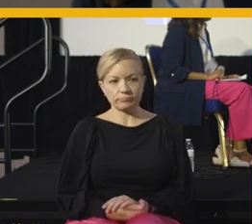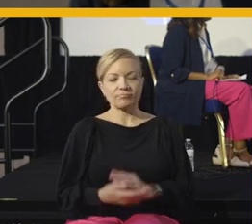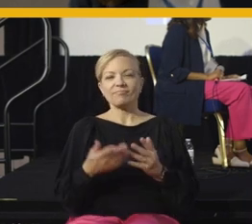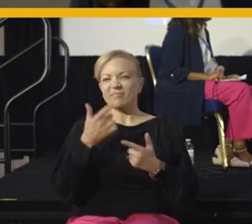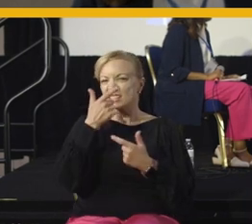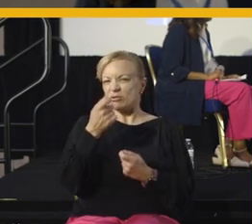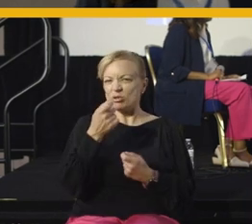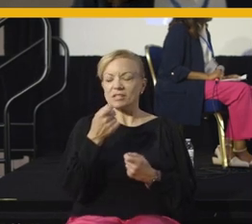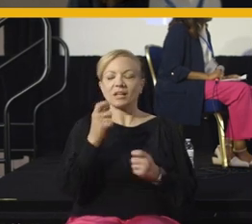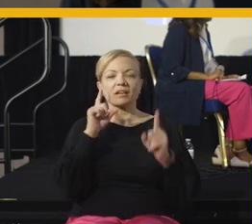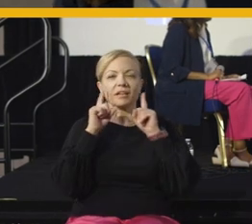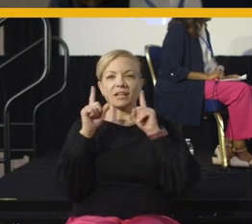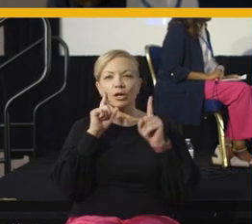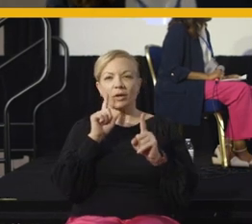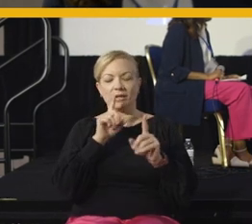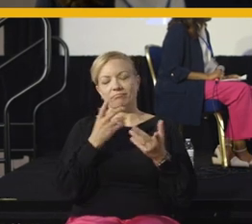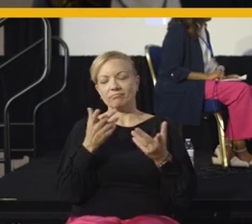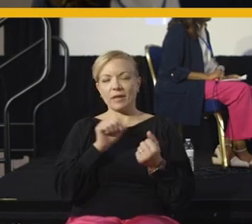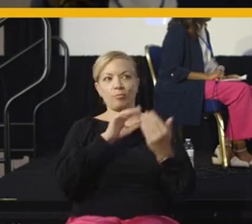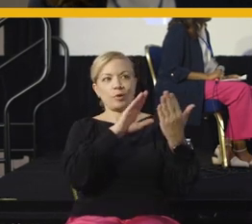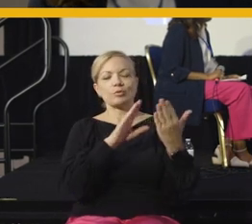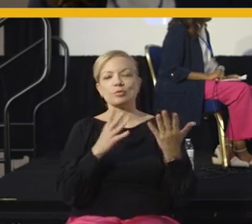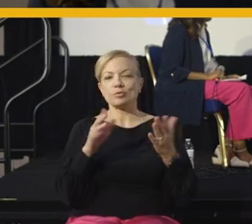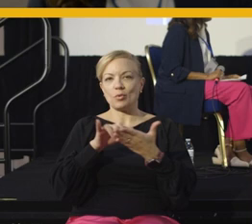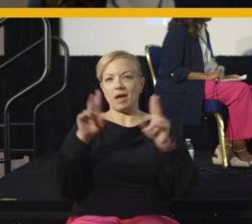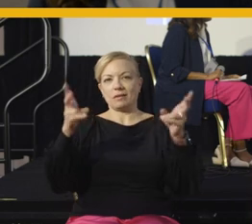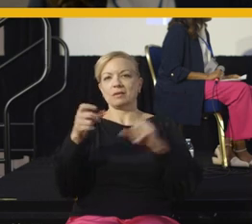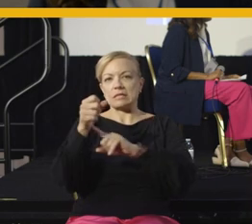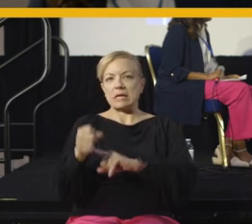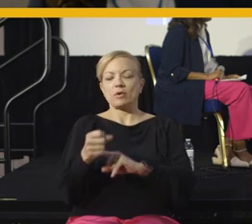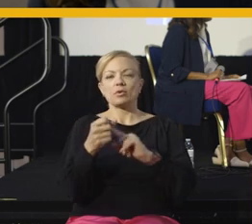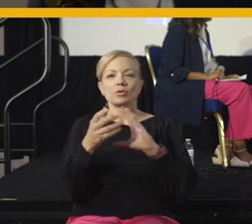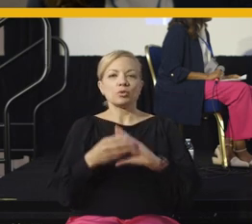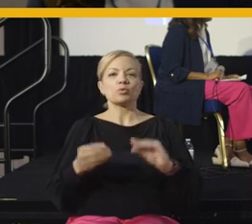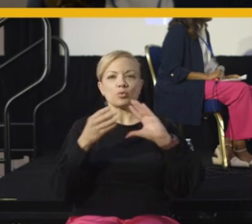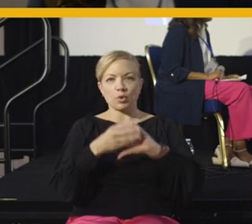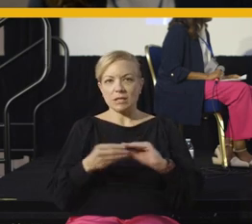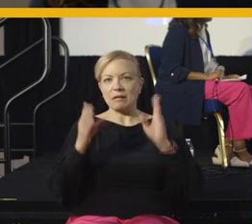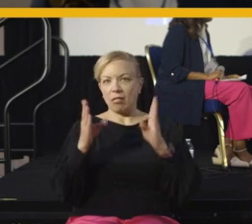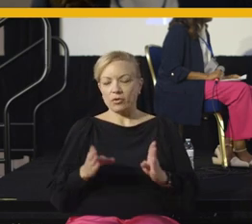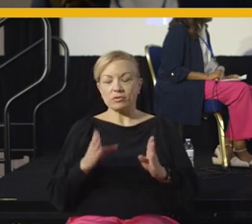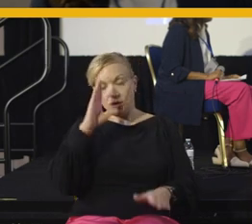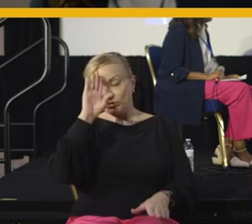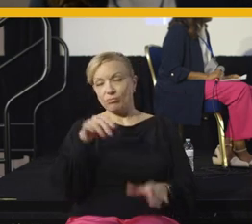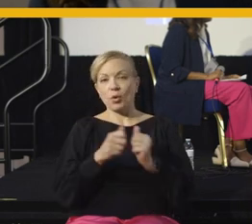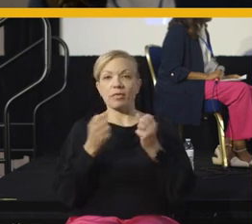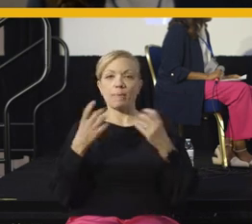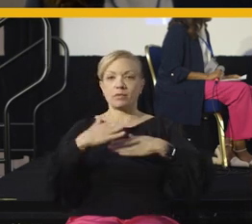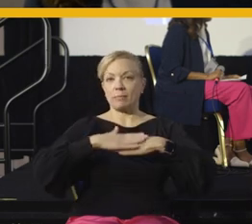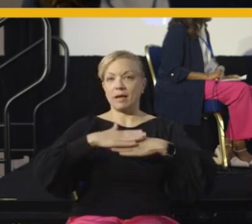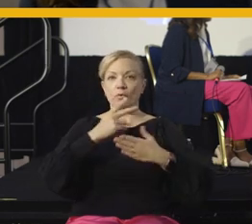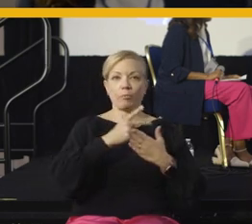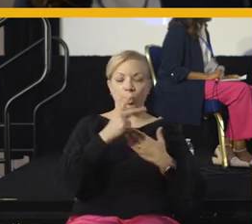hearing the approach to Southern Storytellers is there are so many ways with multi-platform programming